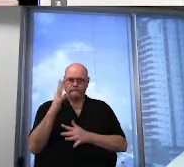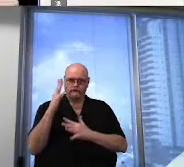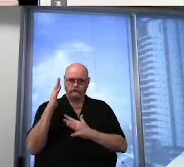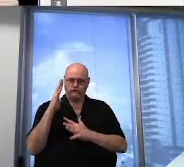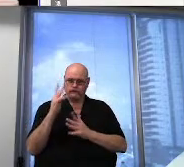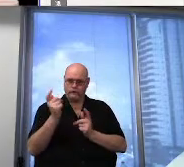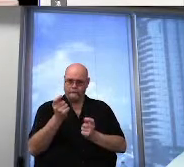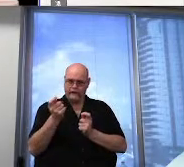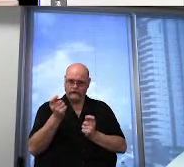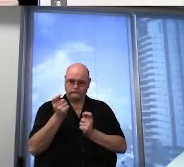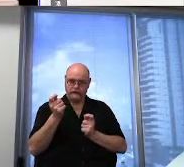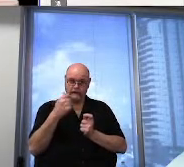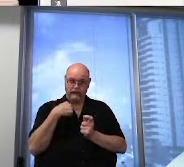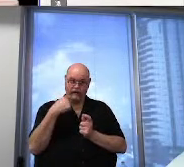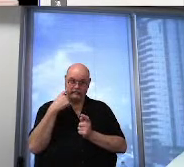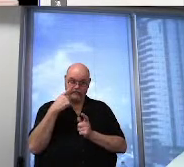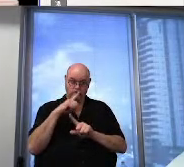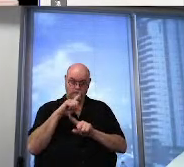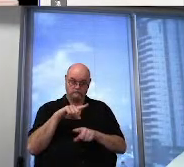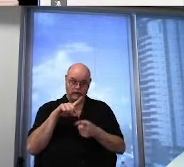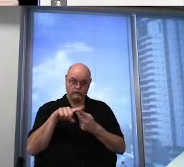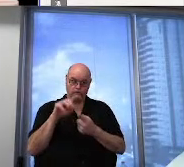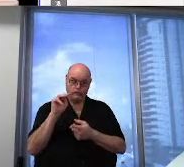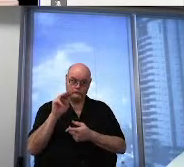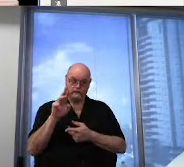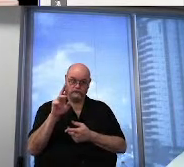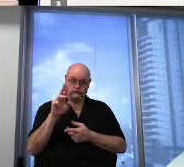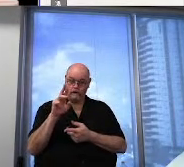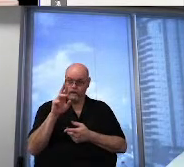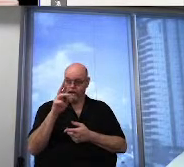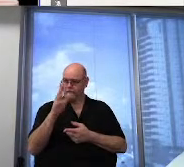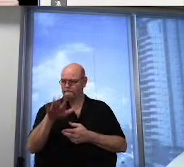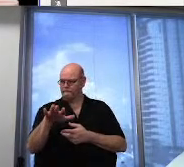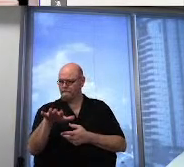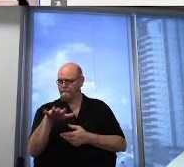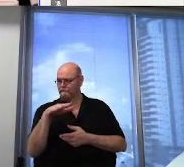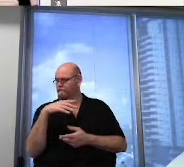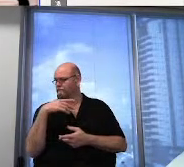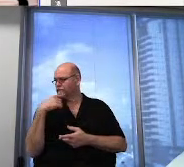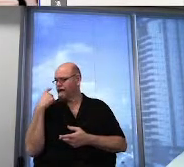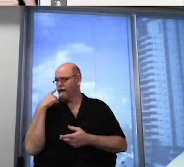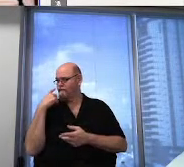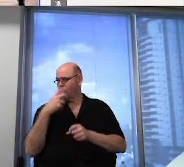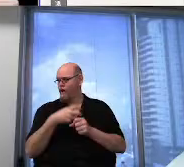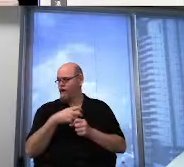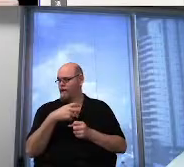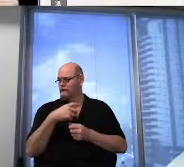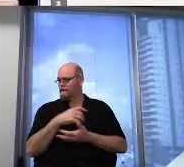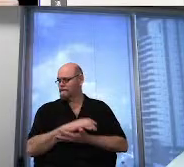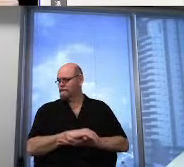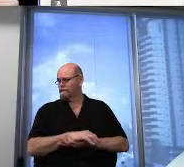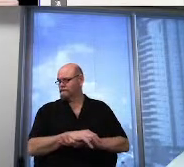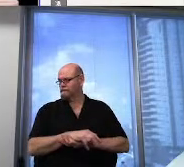vegetation management. And you, I think in response to Mr. Hempling, you described that as basically. One second, please.